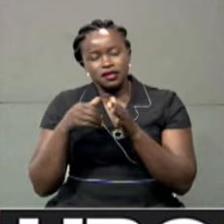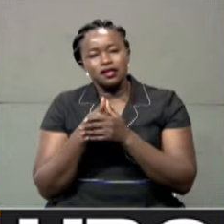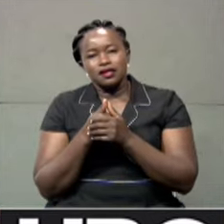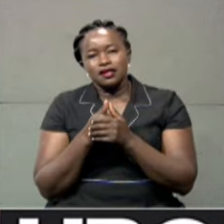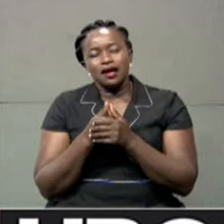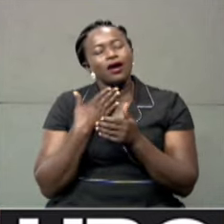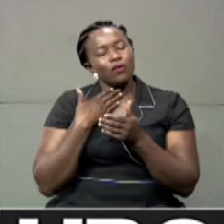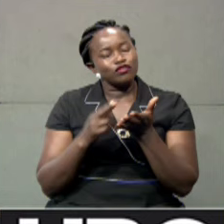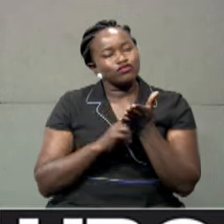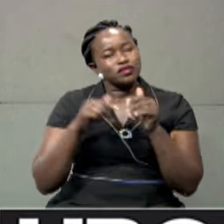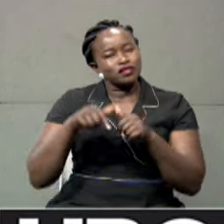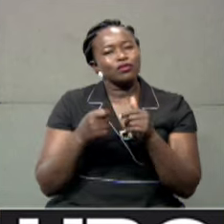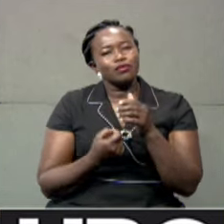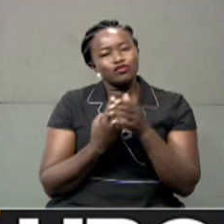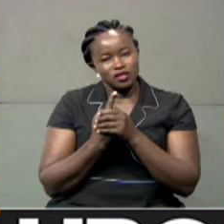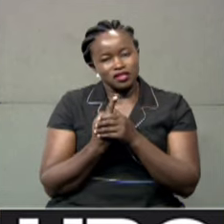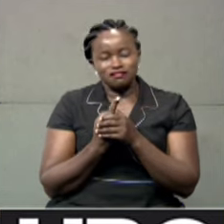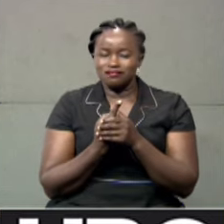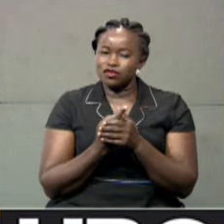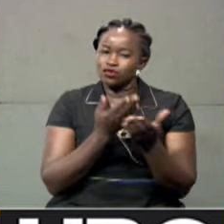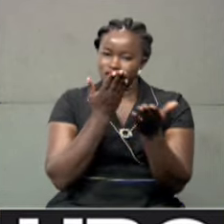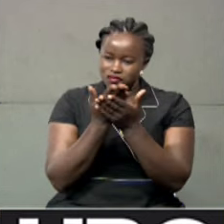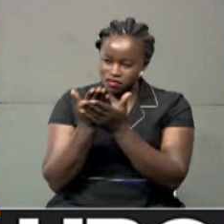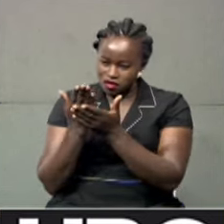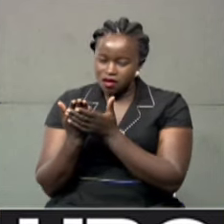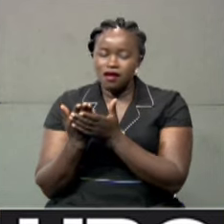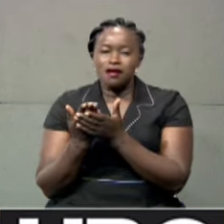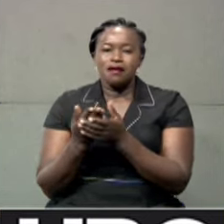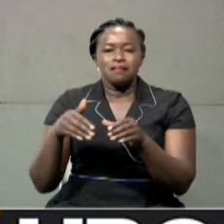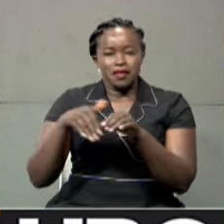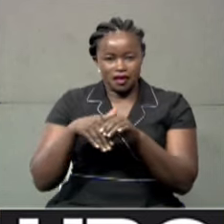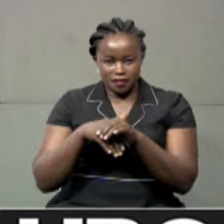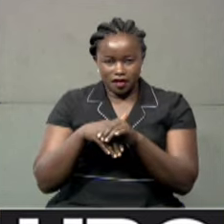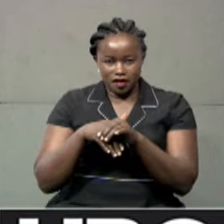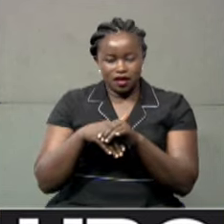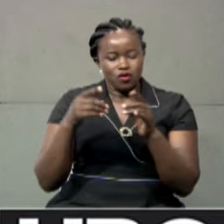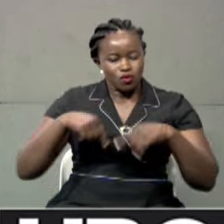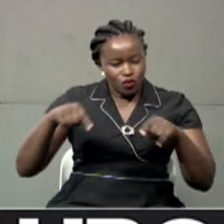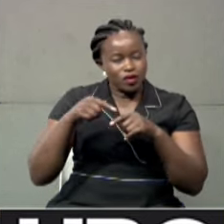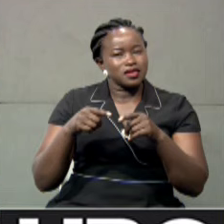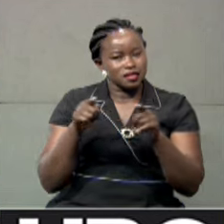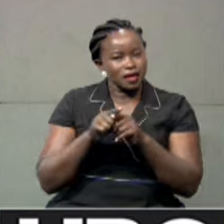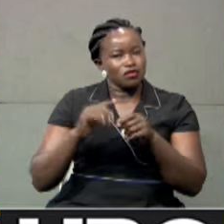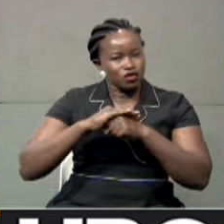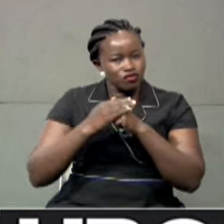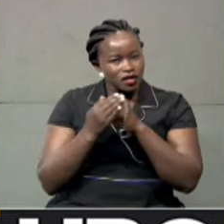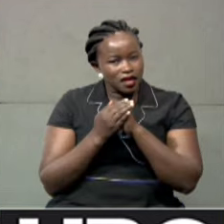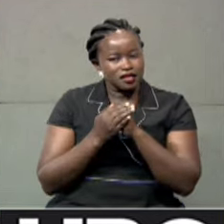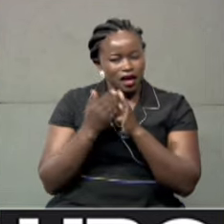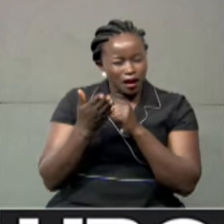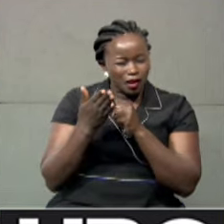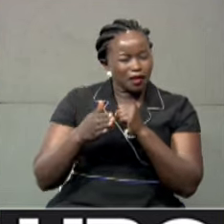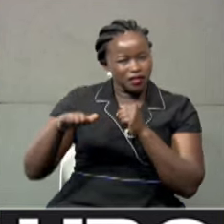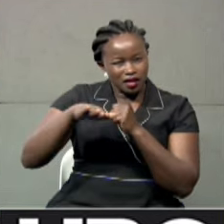I want to take this opportunity to ask members that we create a niche in sports. We need